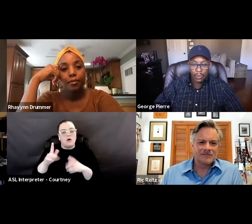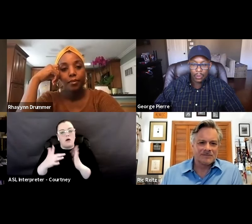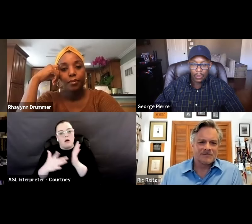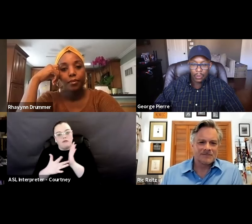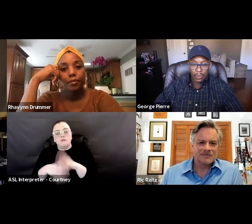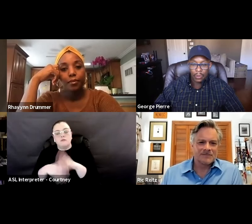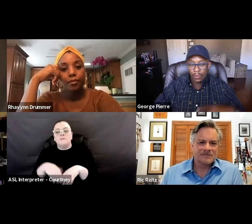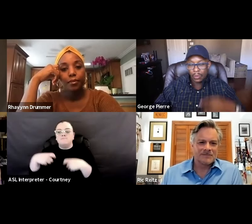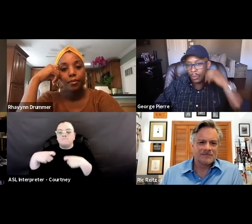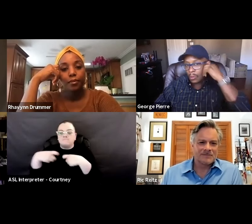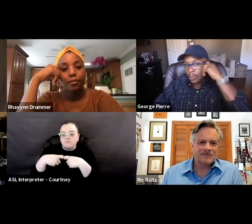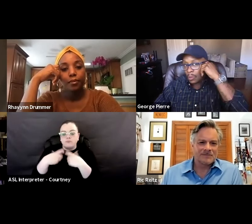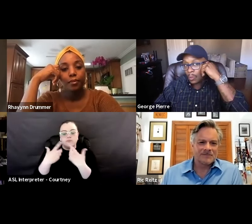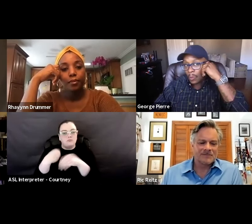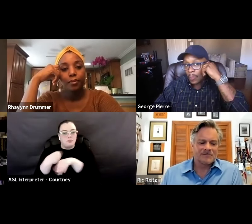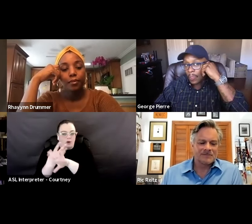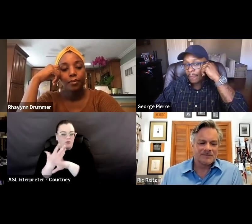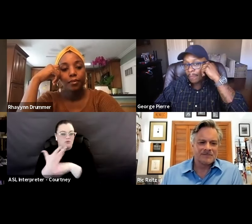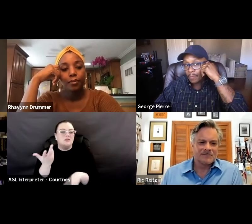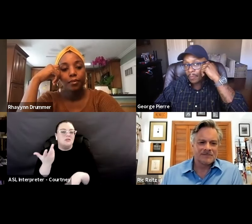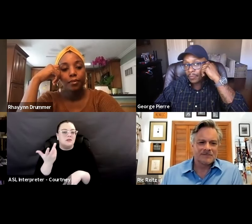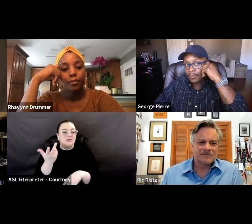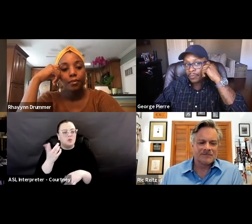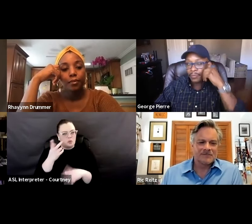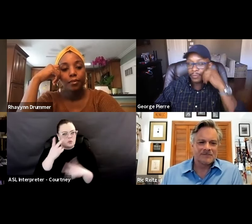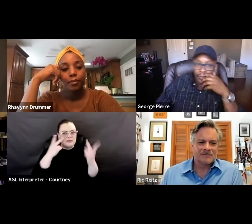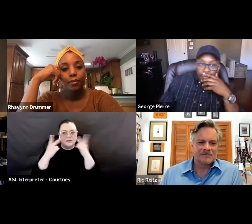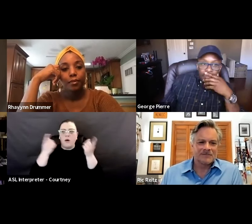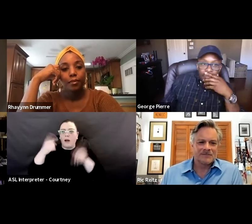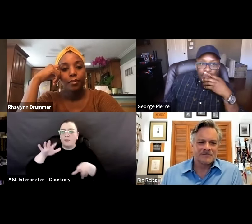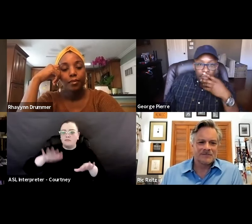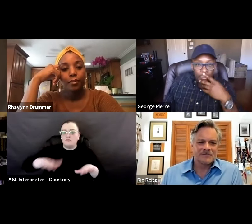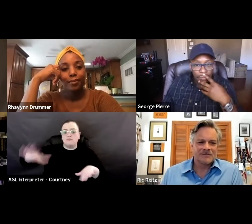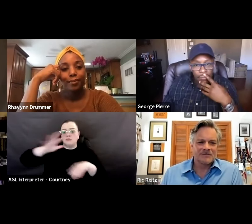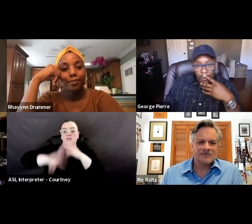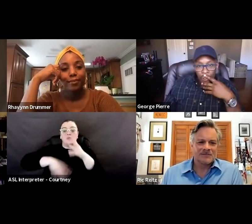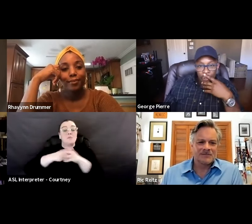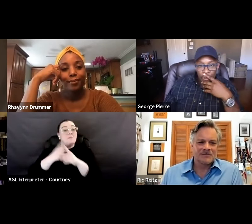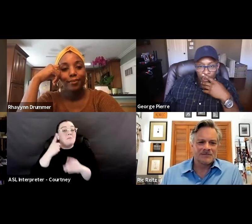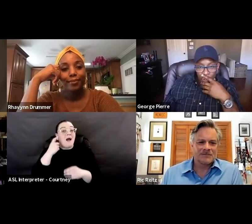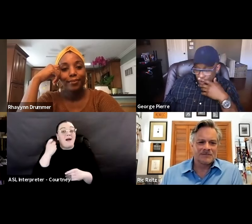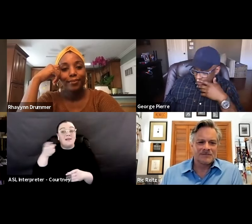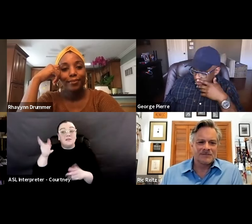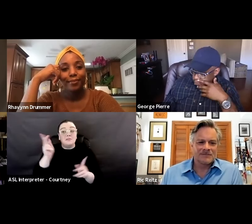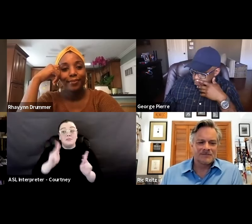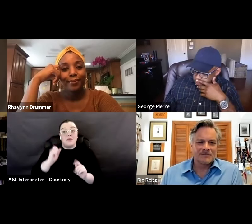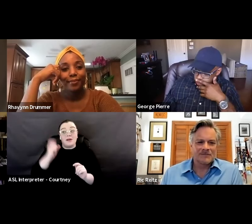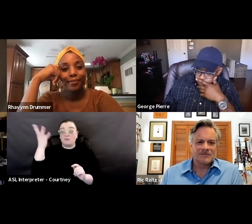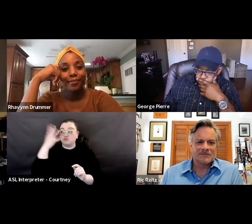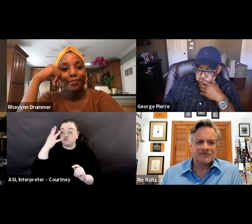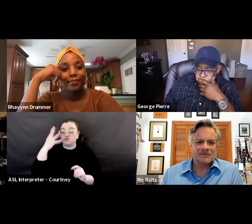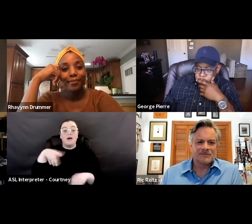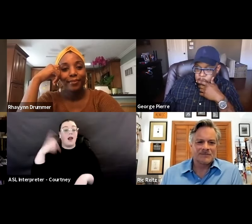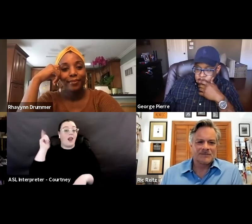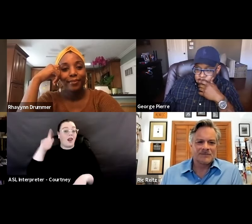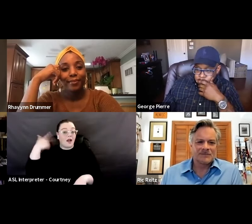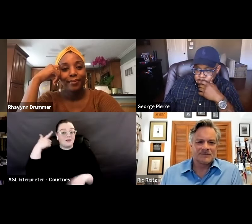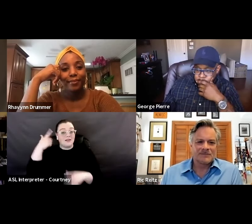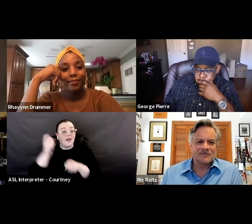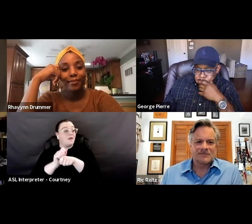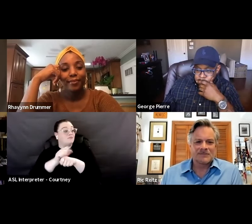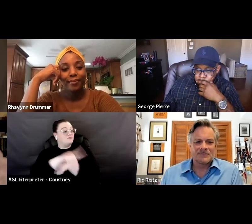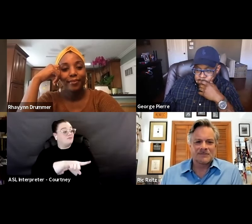market, and this is happening all over the world, because people can tape in London and send it to Los Angeles in 15